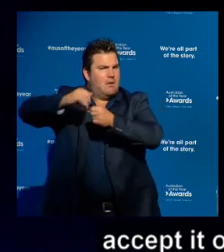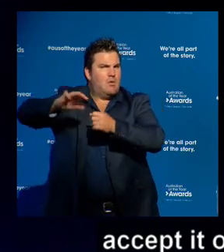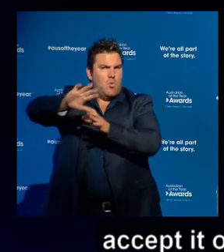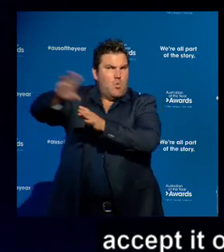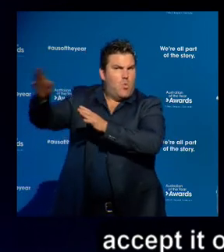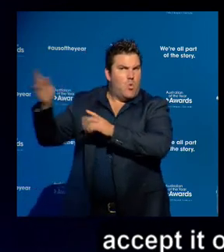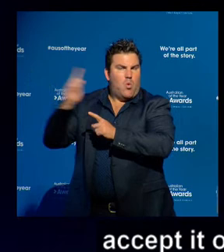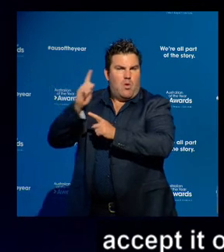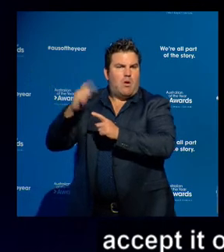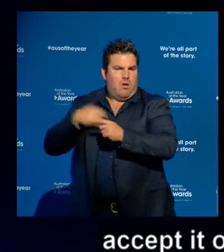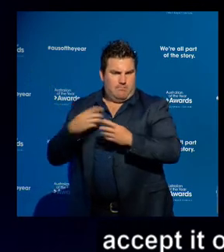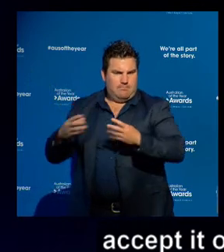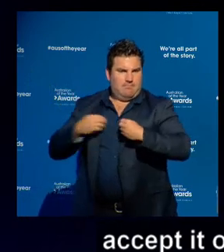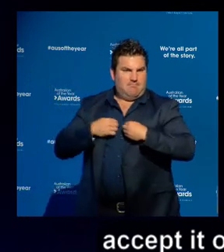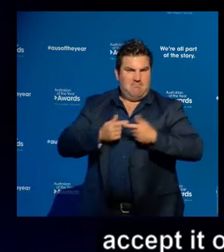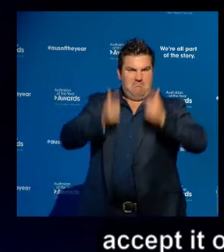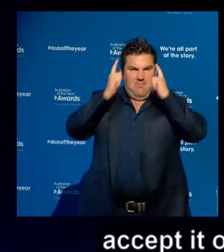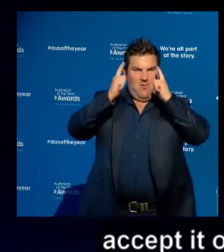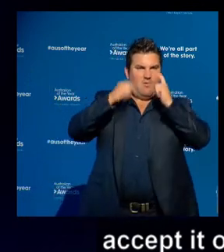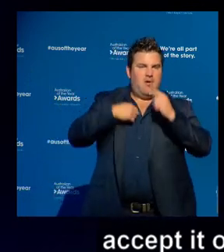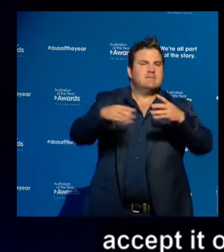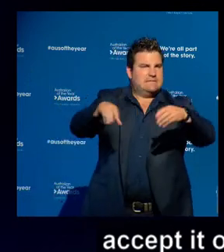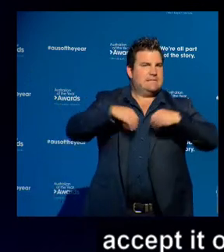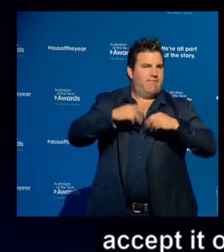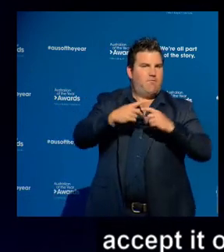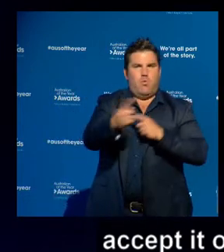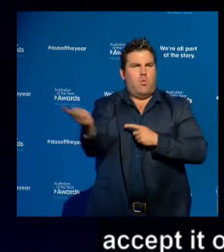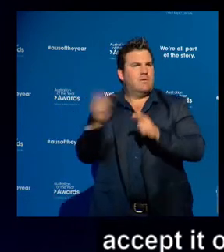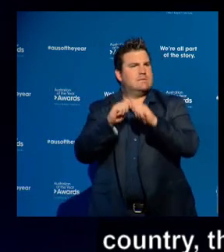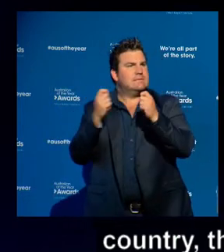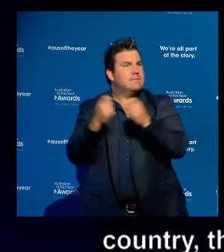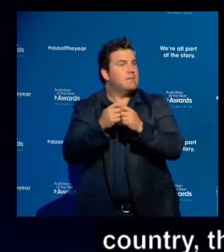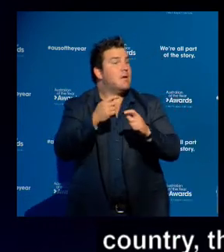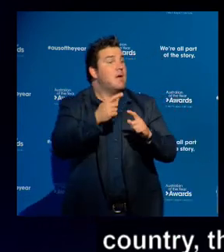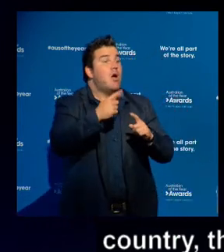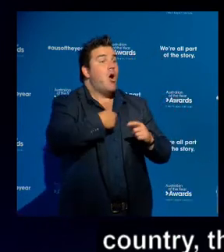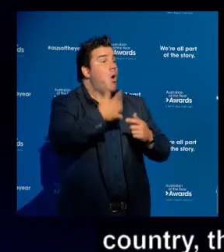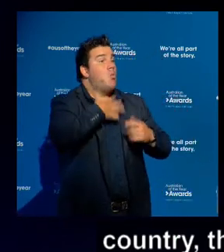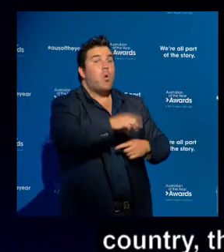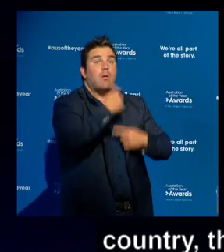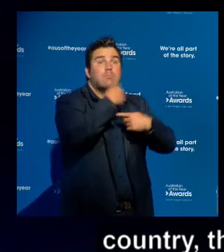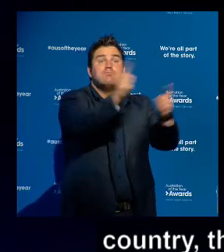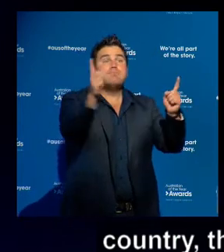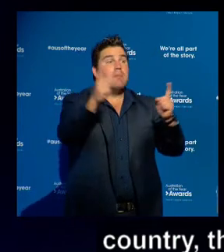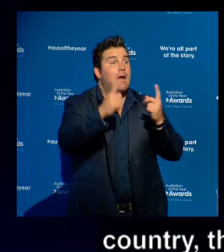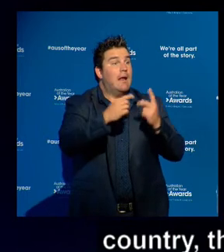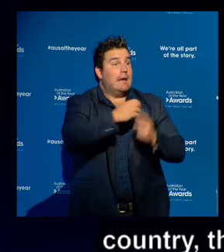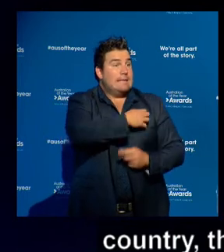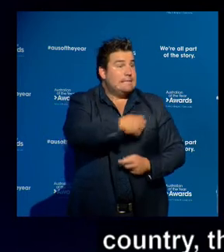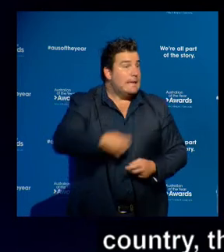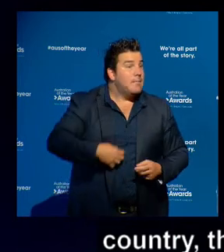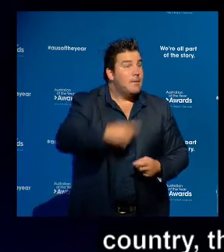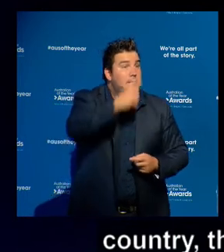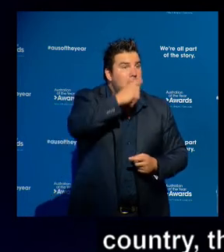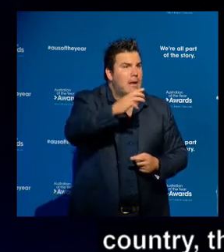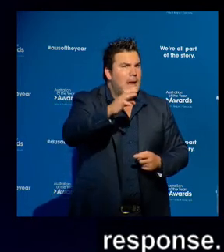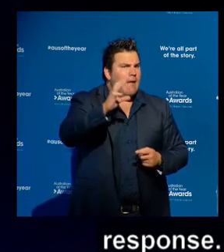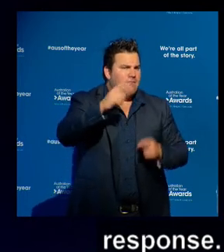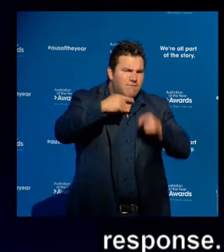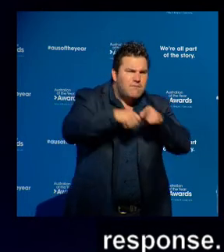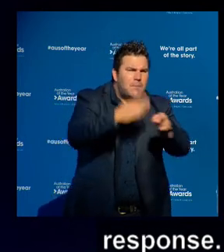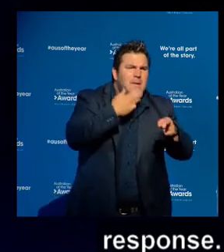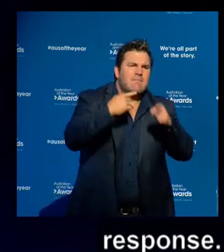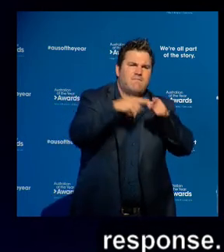the message that I would like to convey is to all governments everywhere in the world, listen to your experts, follow